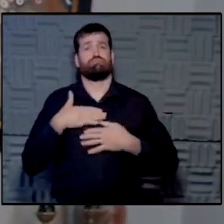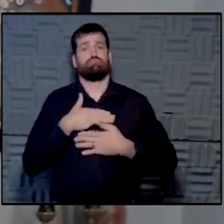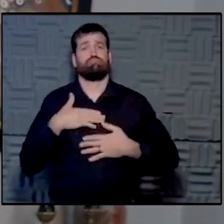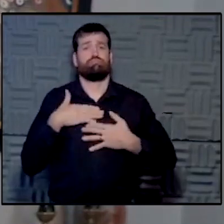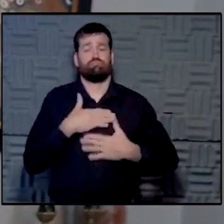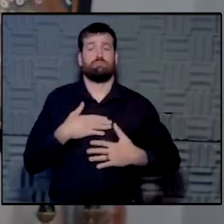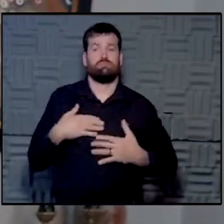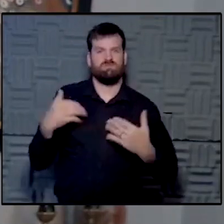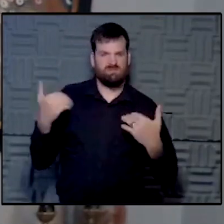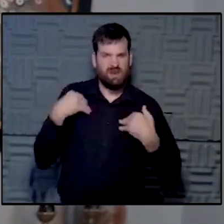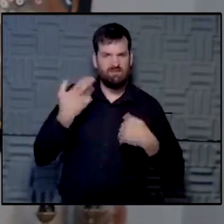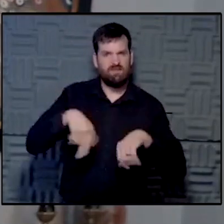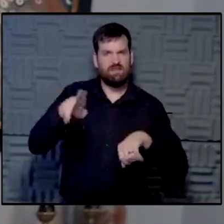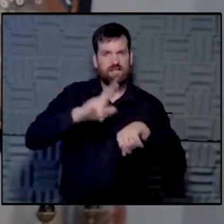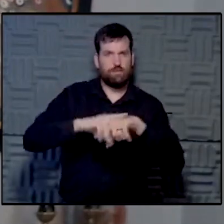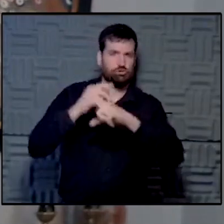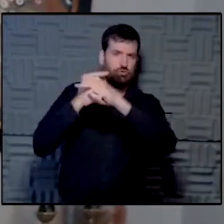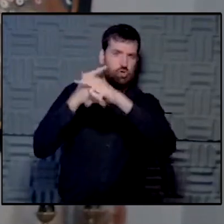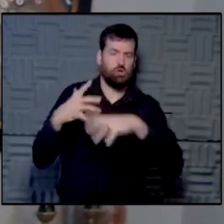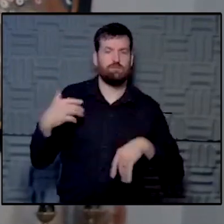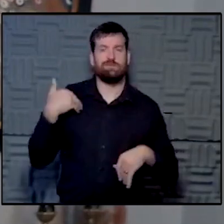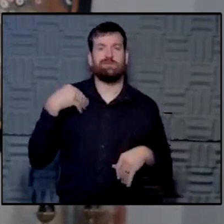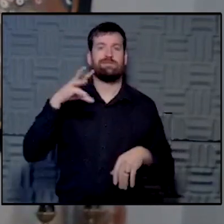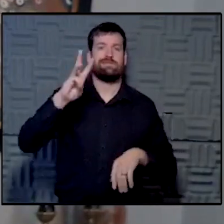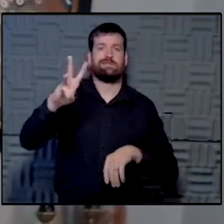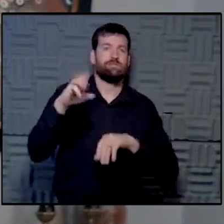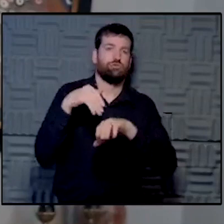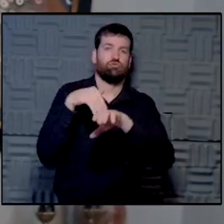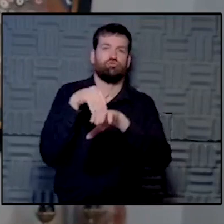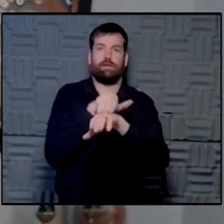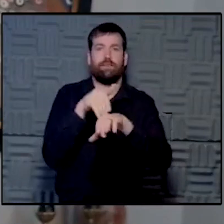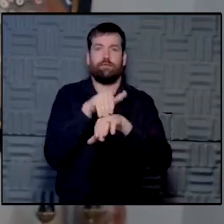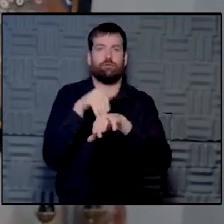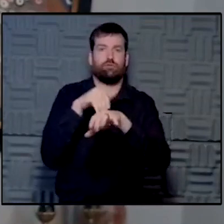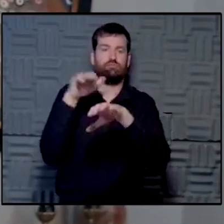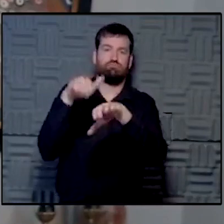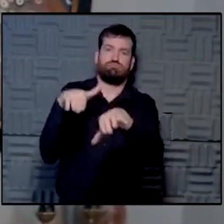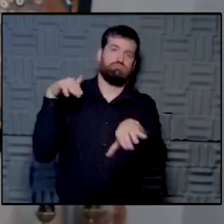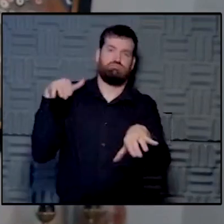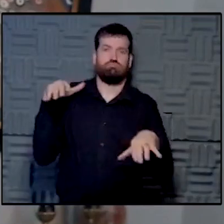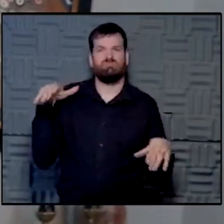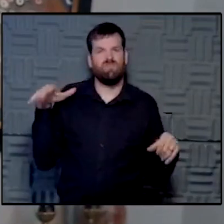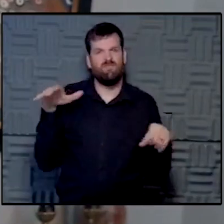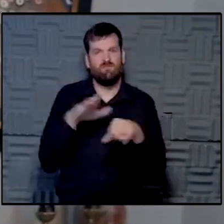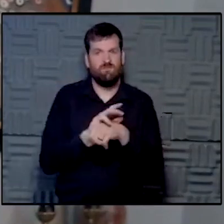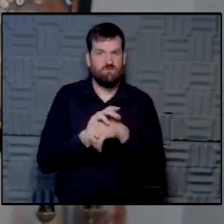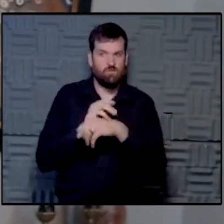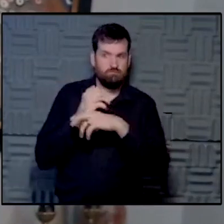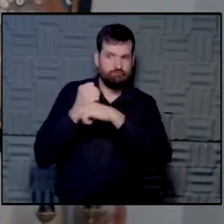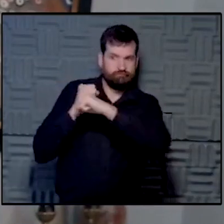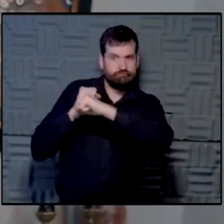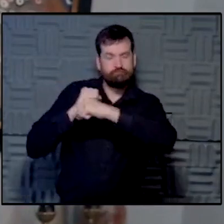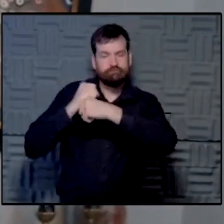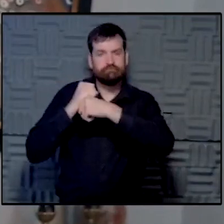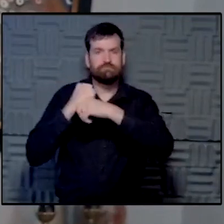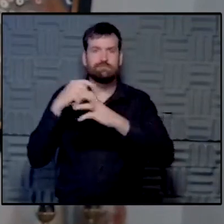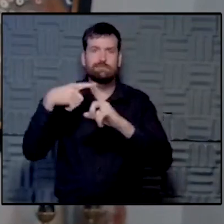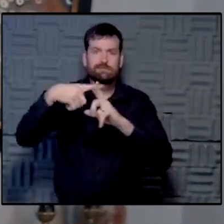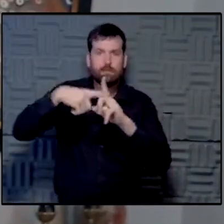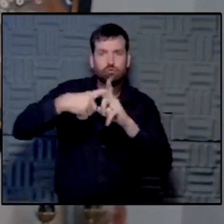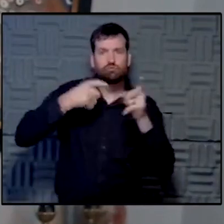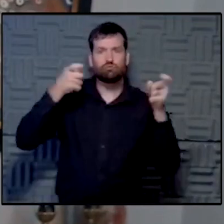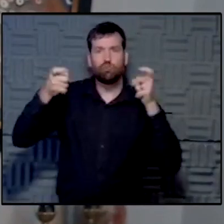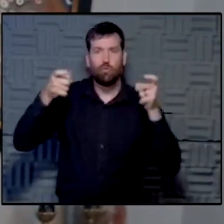We had National Guard soldiers. We have 6 trailers that are fully self-contained and temperature controlled and all that.